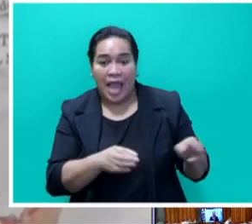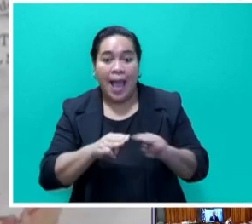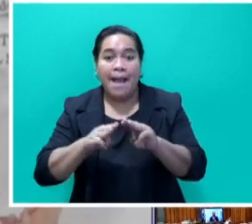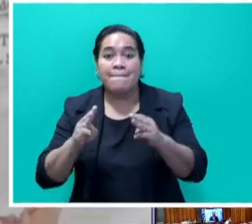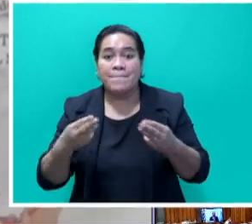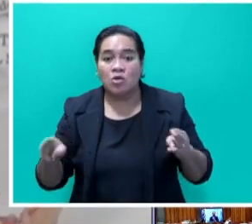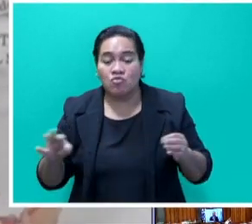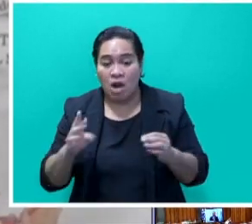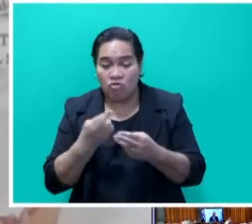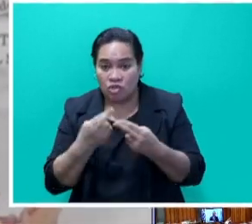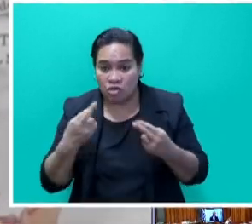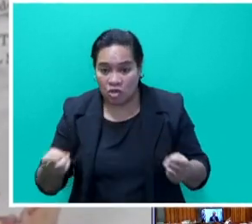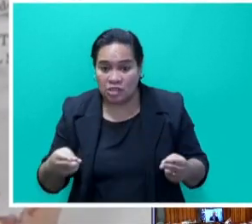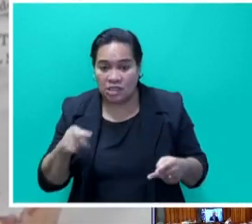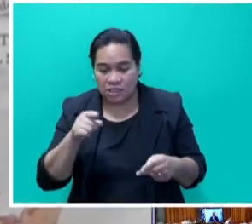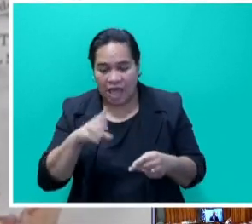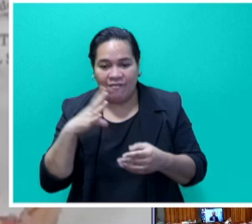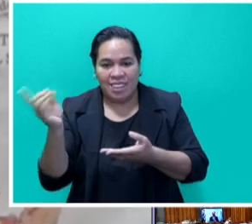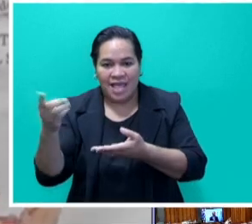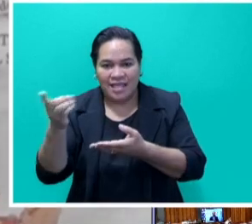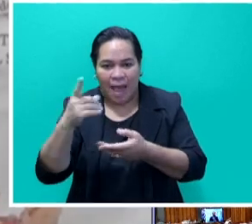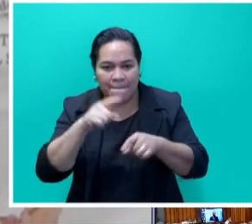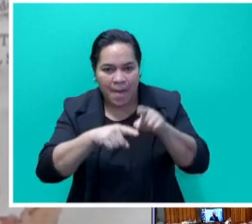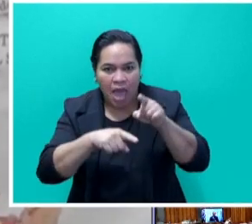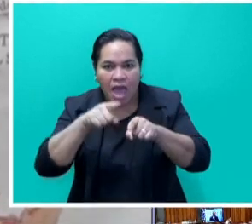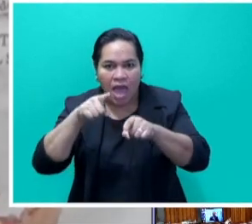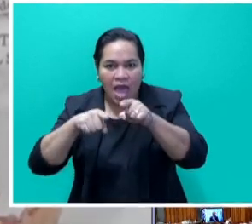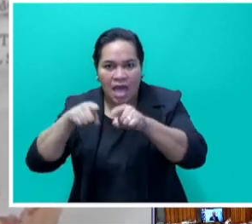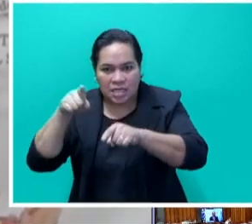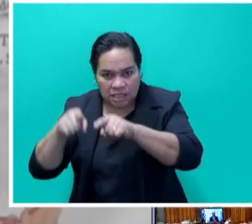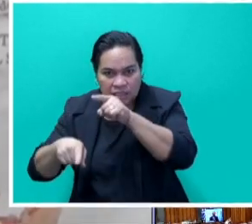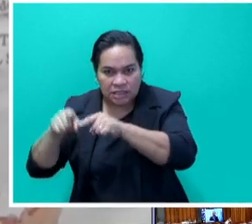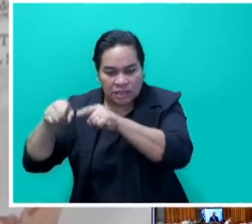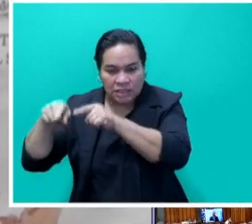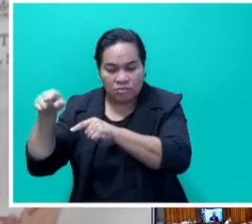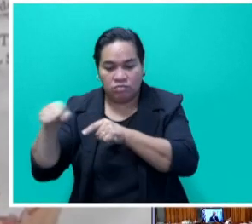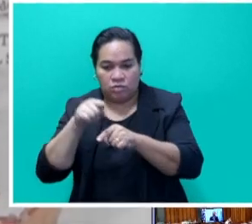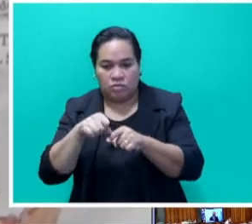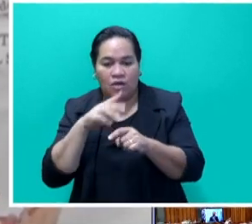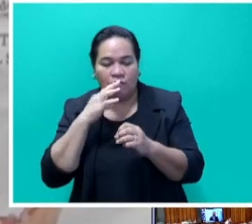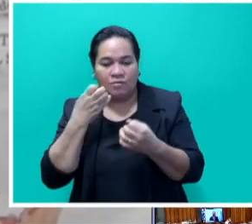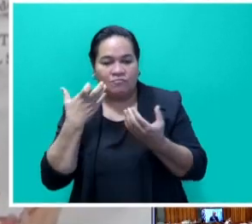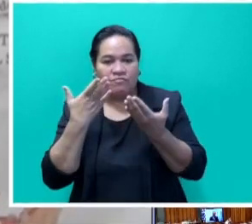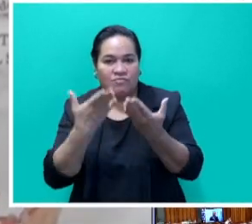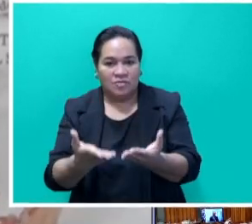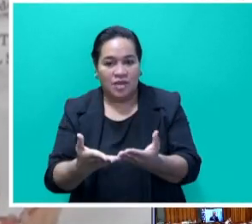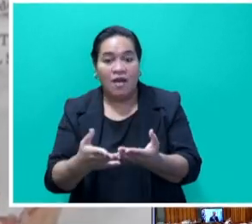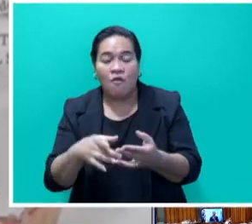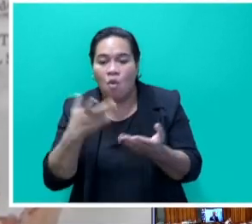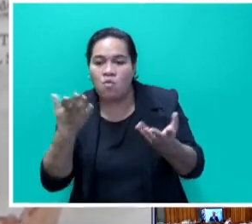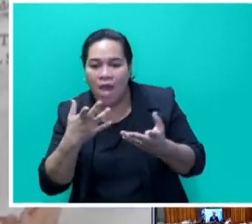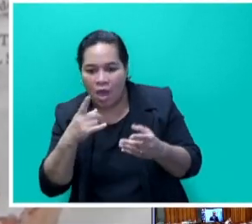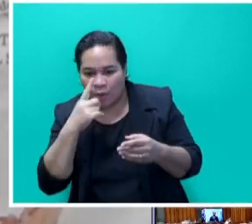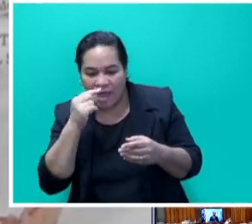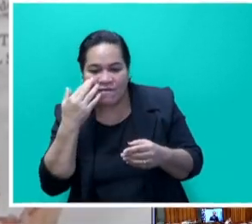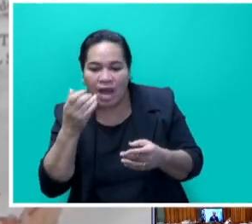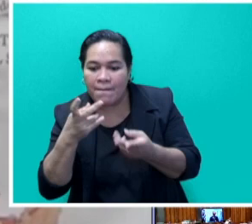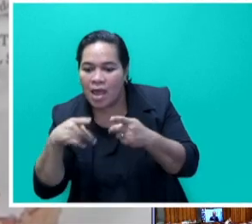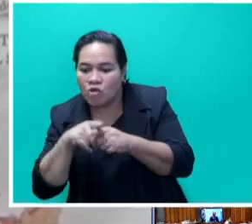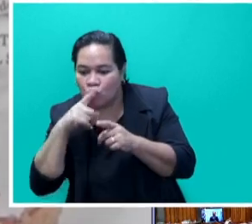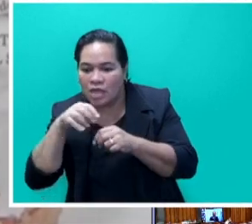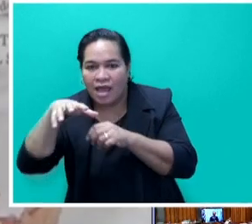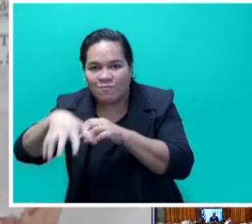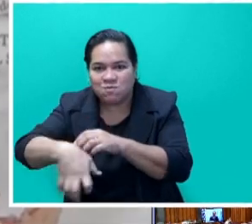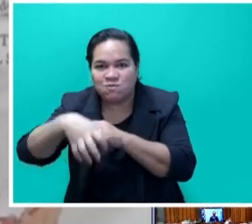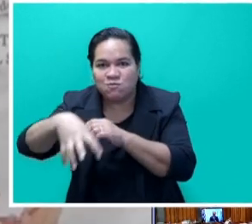compiled geological GIS data packages on mineral resources available for possible extraction. This makes it easier for